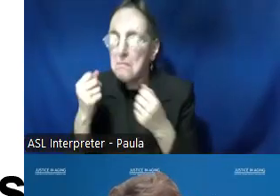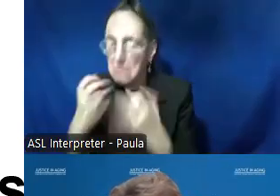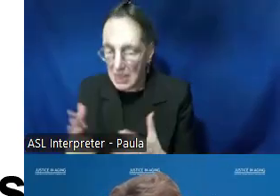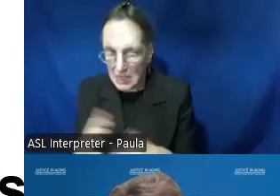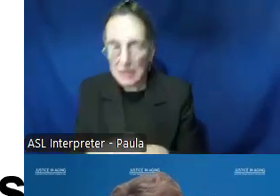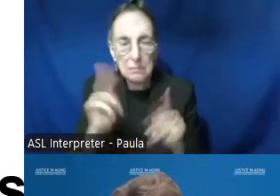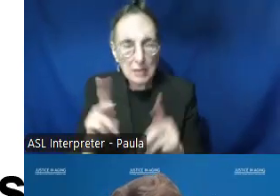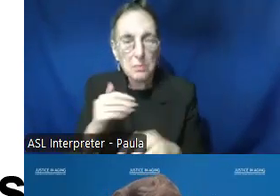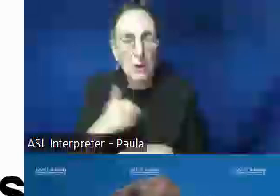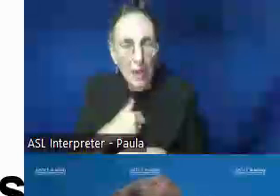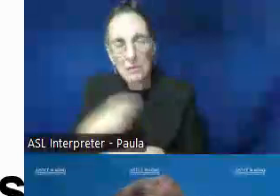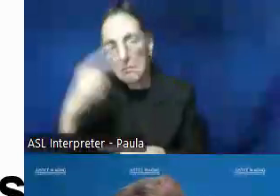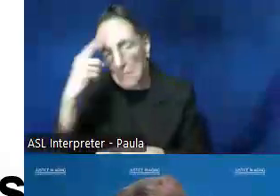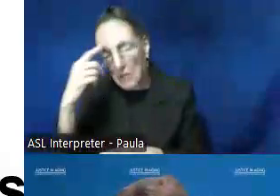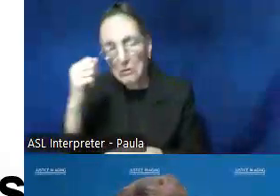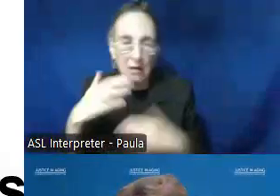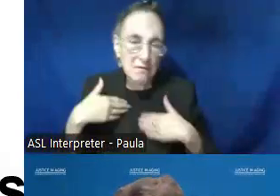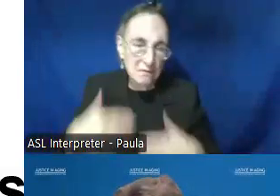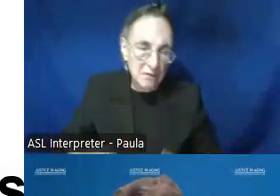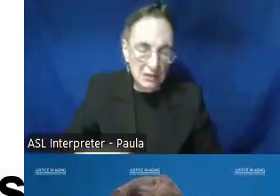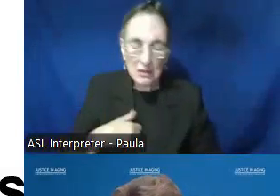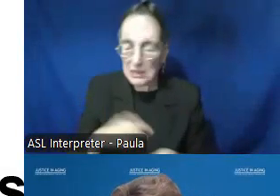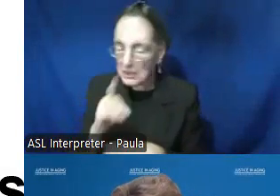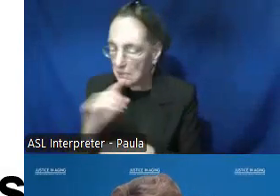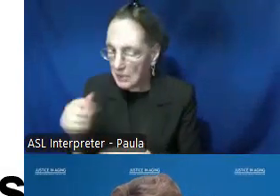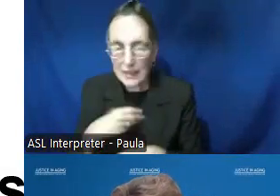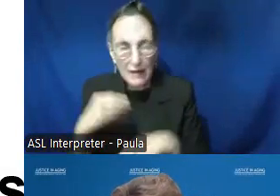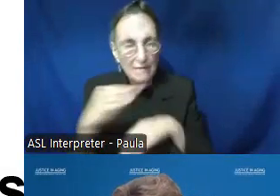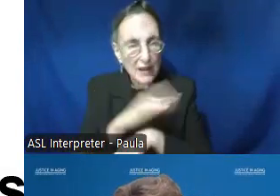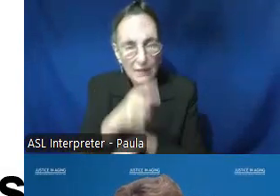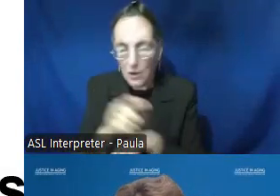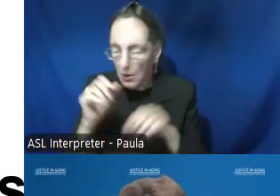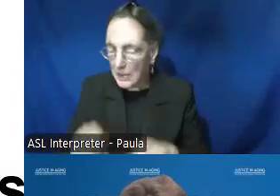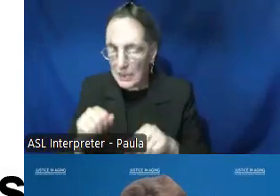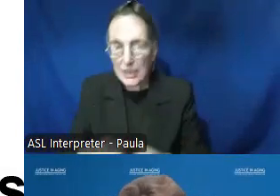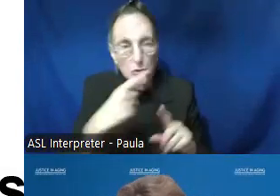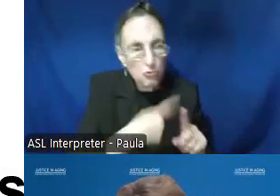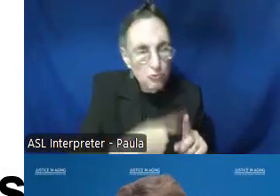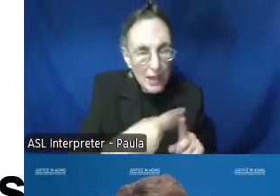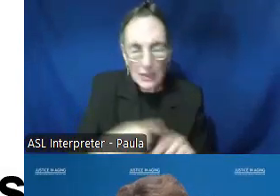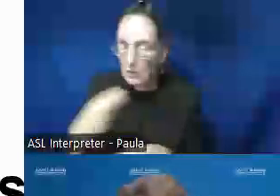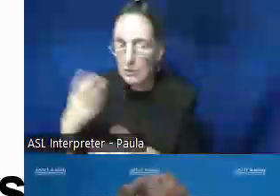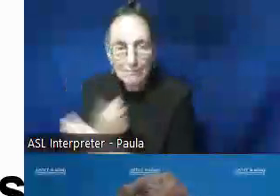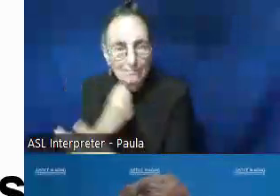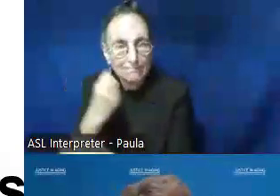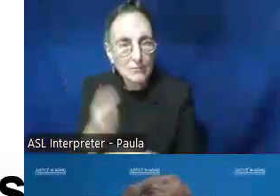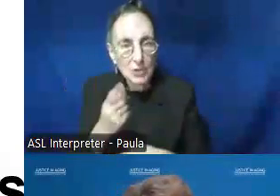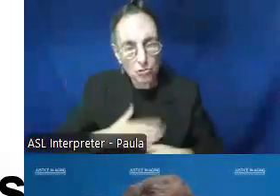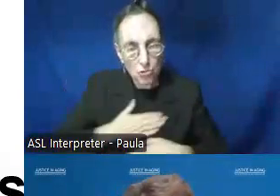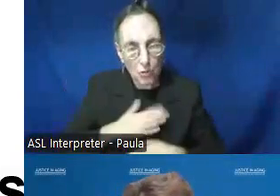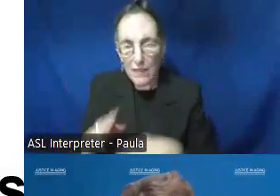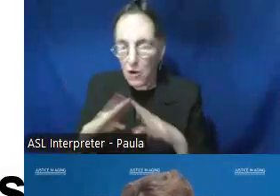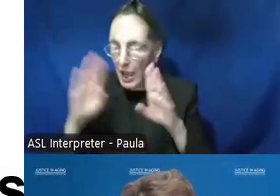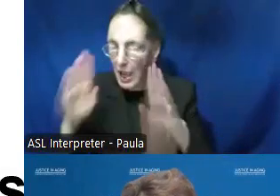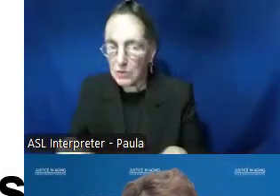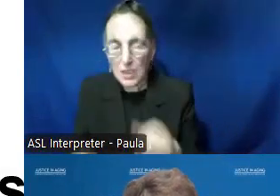disabilities that affect their ability to rent, use, and enjoy their housing. Most landlords are subject to state